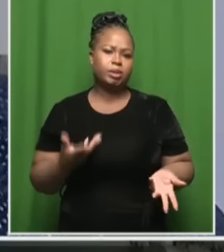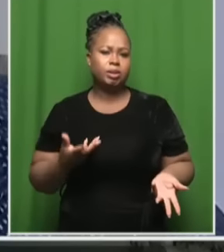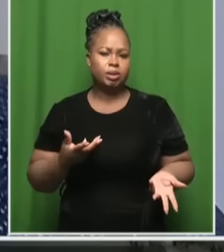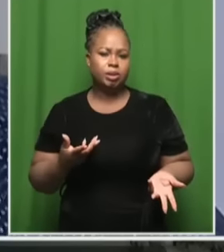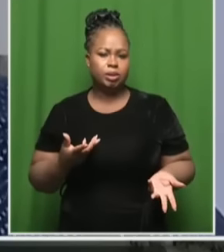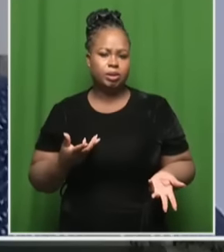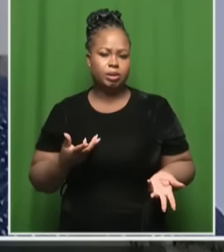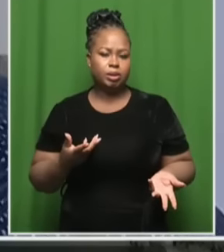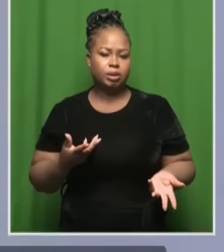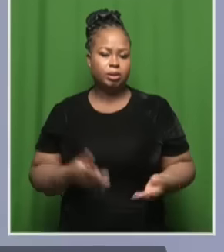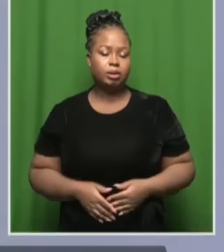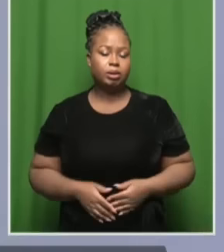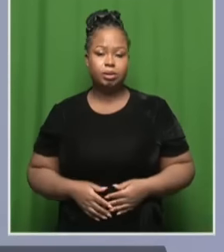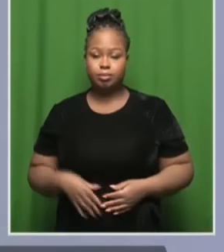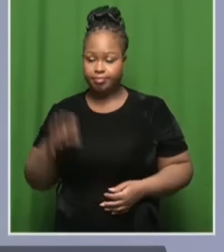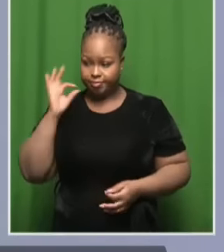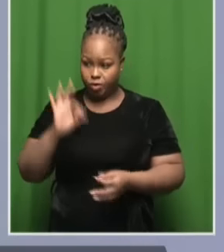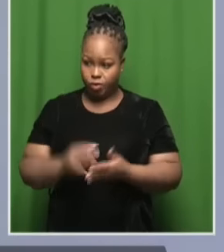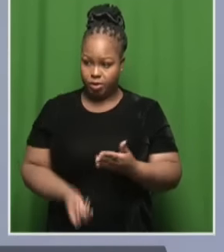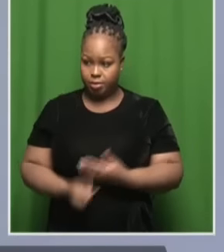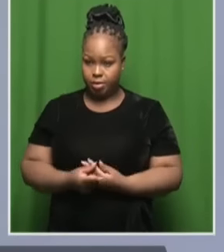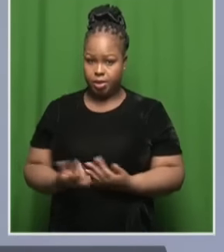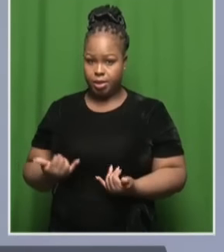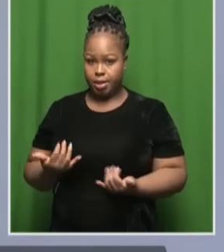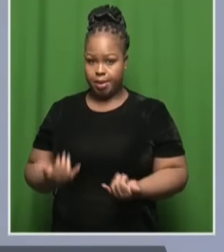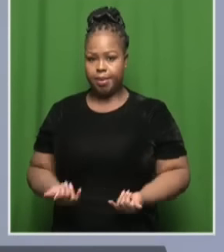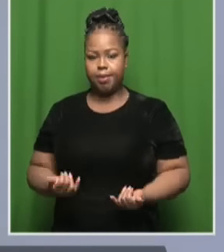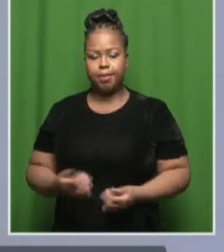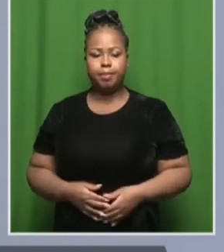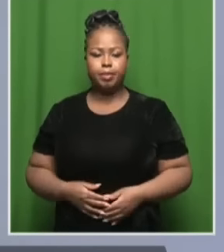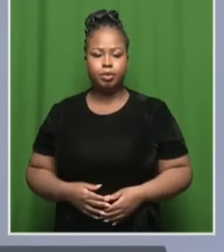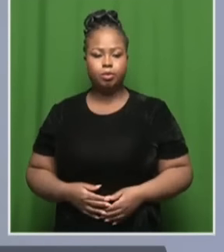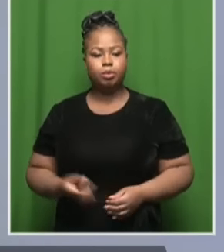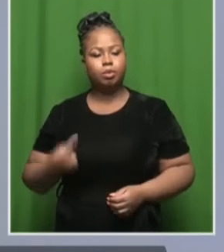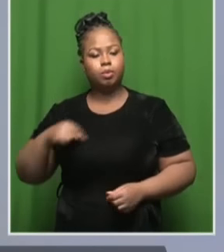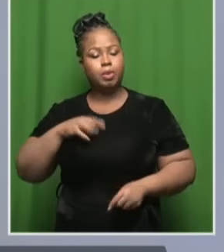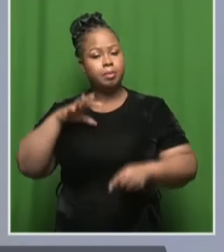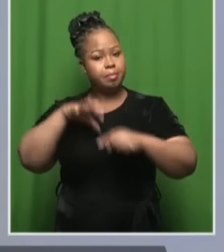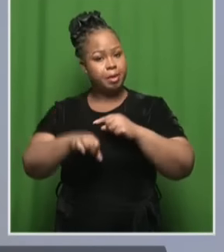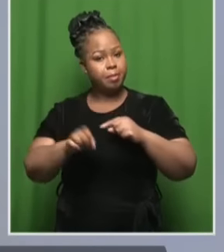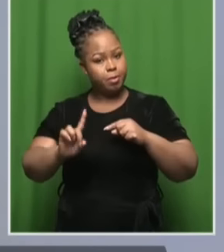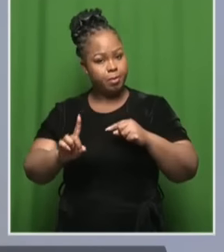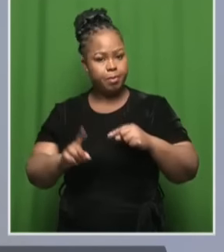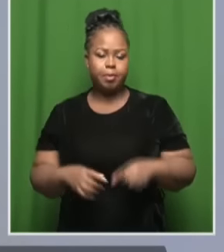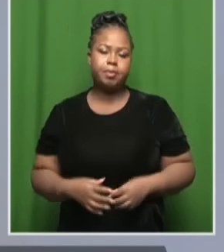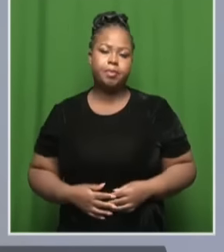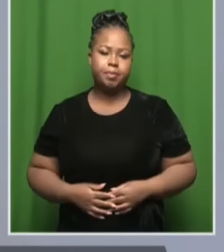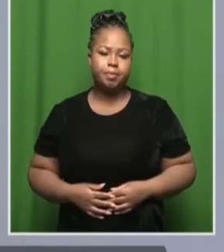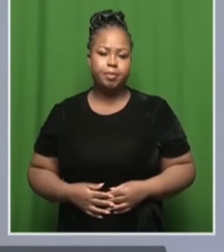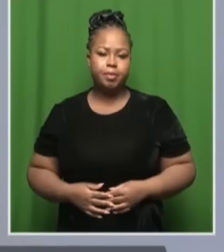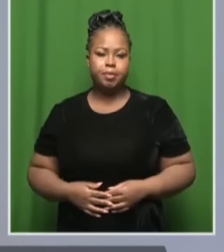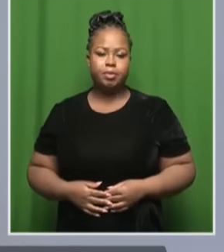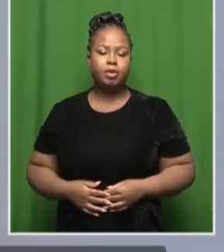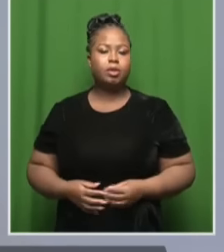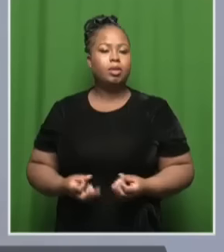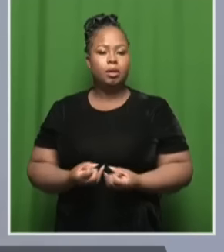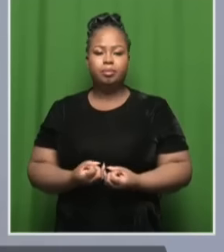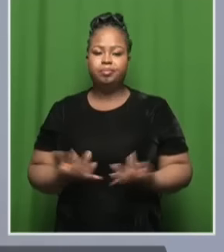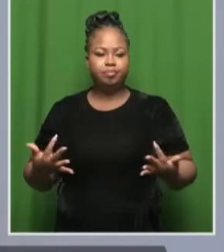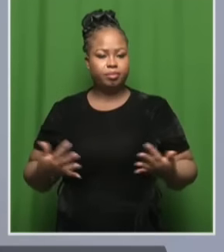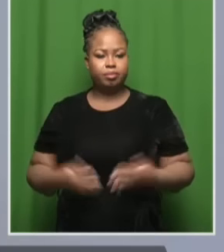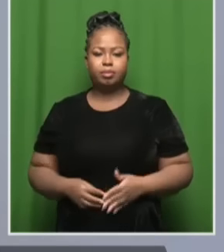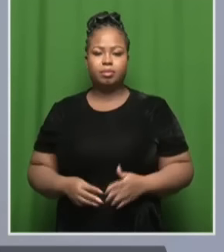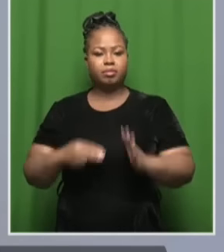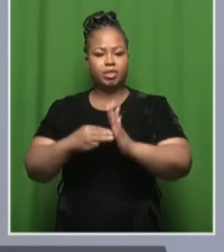And exactly what is happening, Sakina, and the viewers, what we have picked up is that the number of non-vending meters that